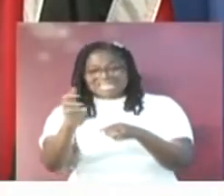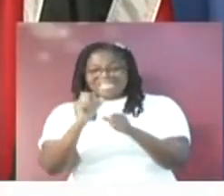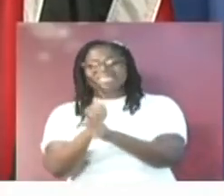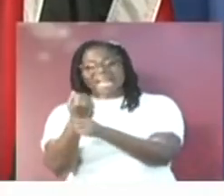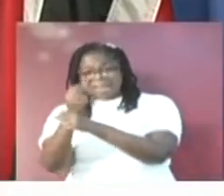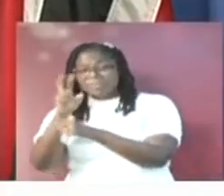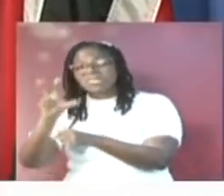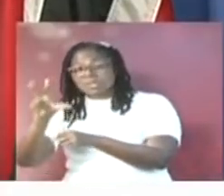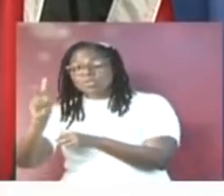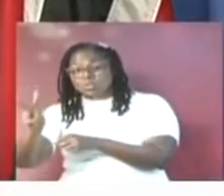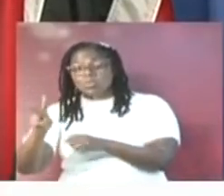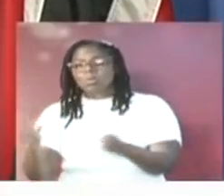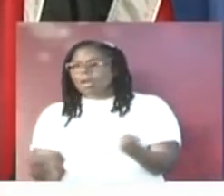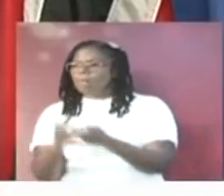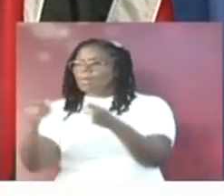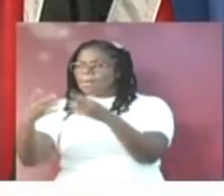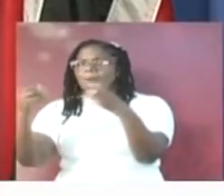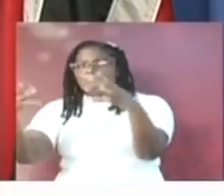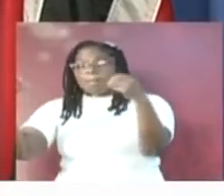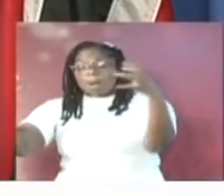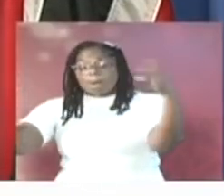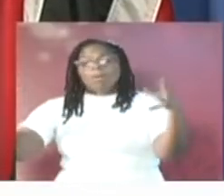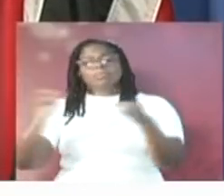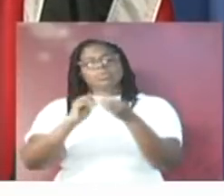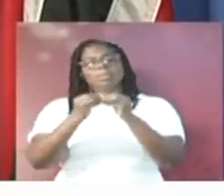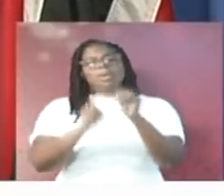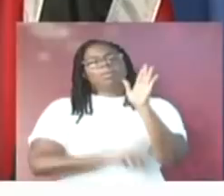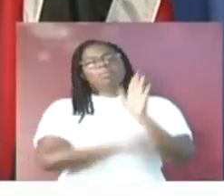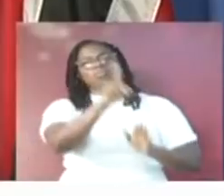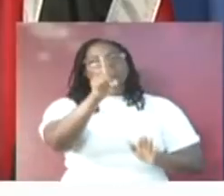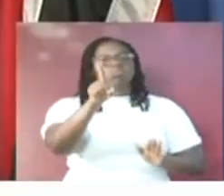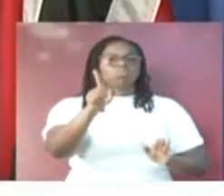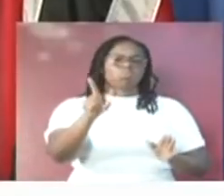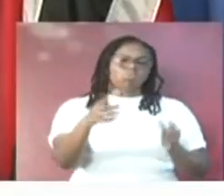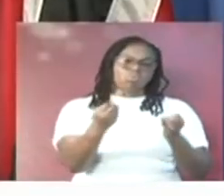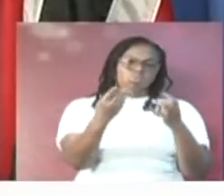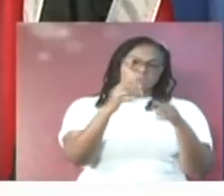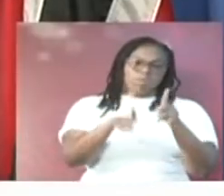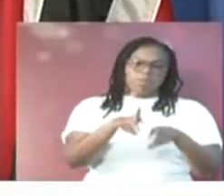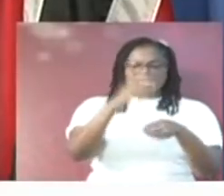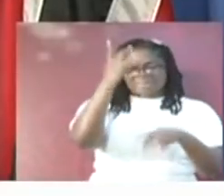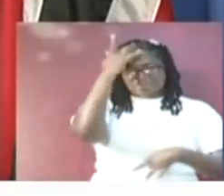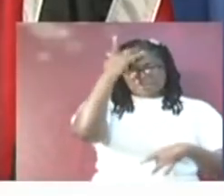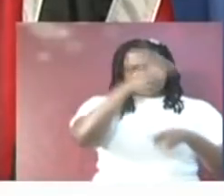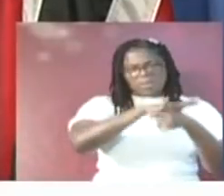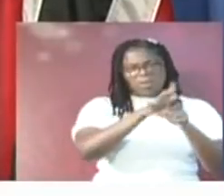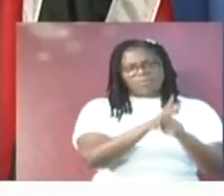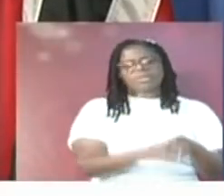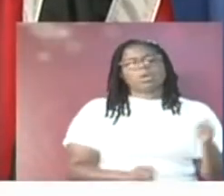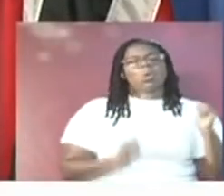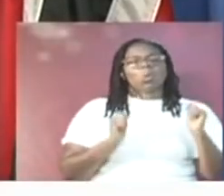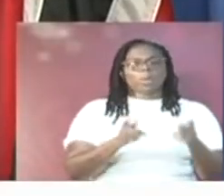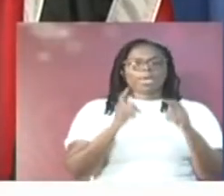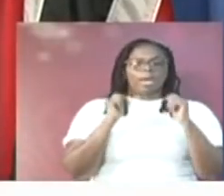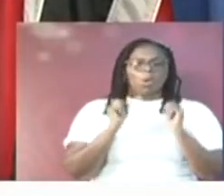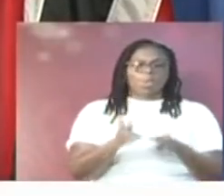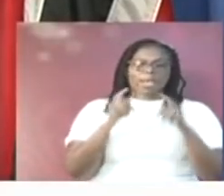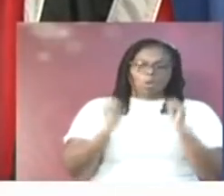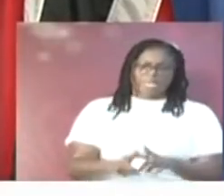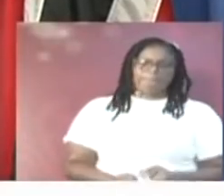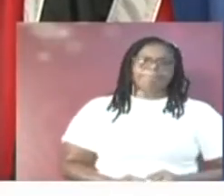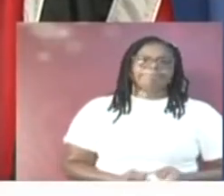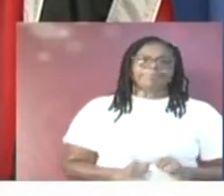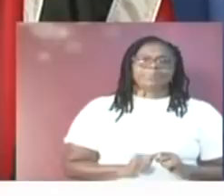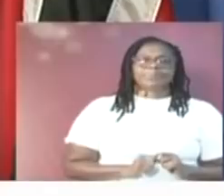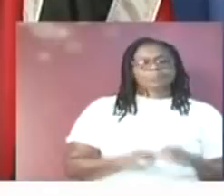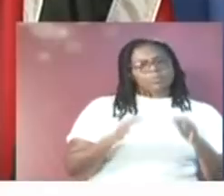country, unless, of course, they are prepared to challenge the integrity of